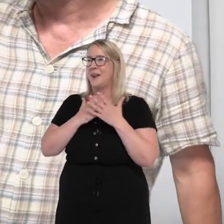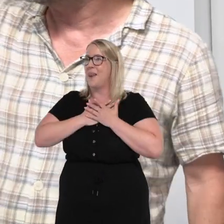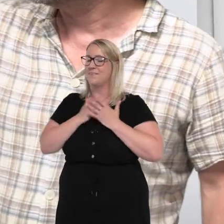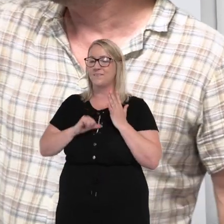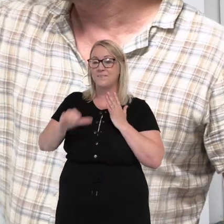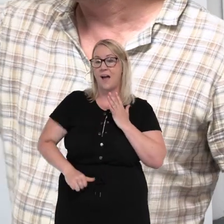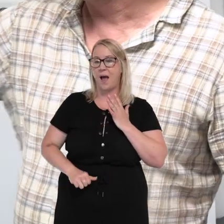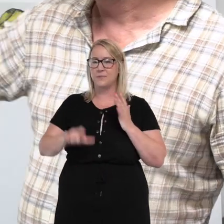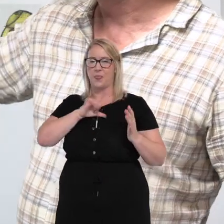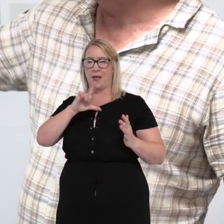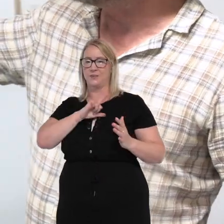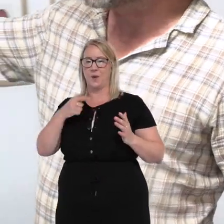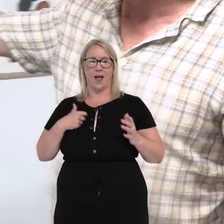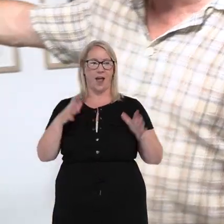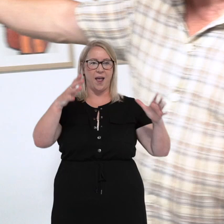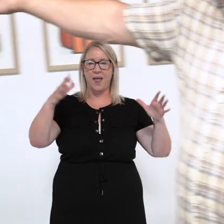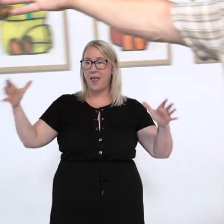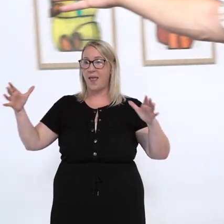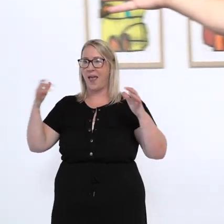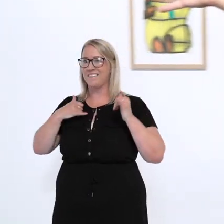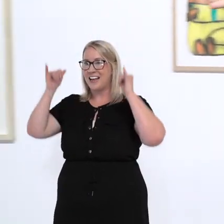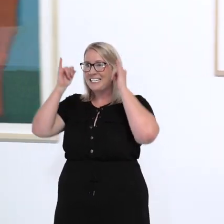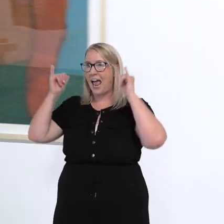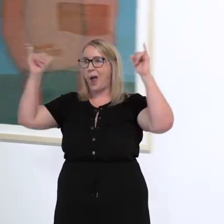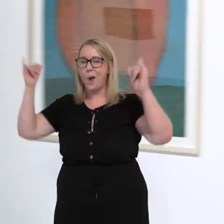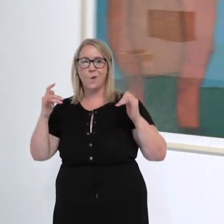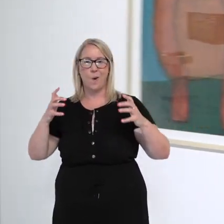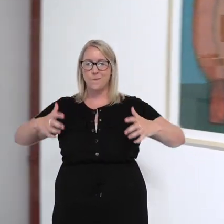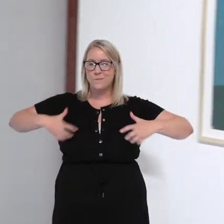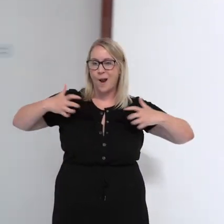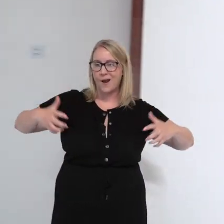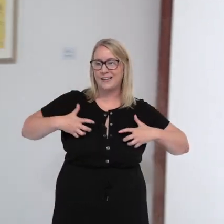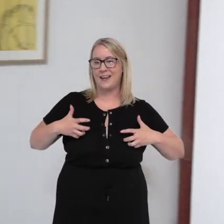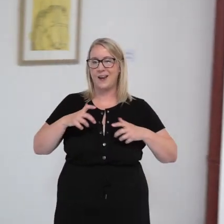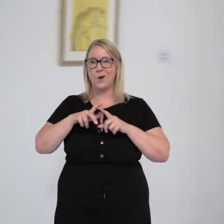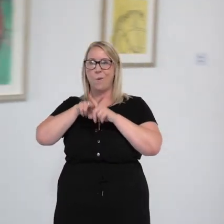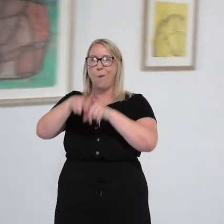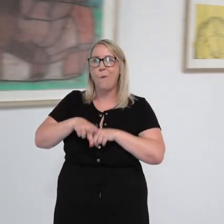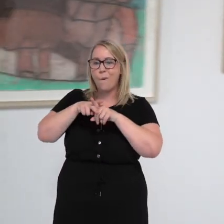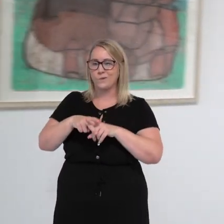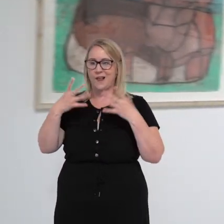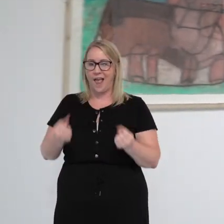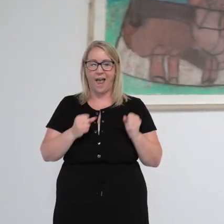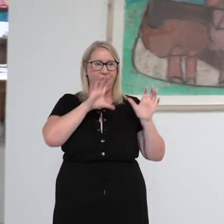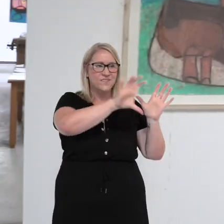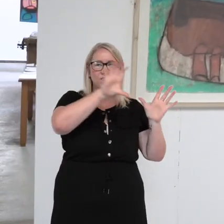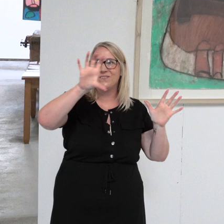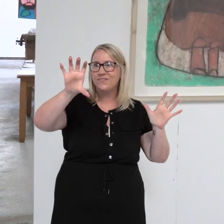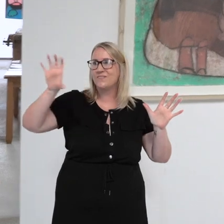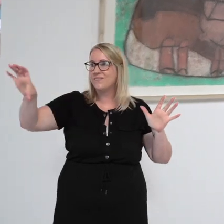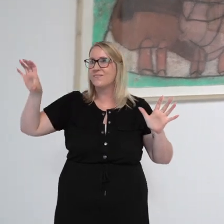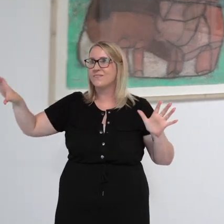other animals, a horse, but also a monkey, which is not from the farm, but he just